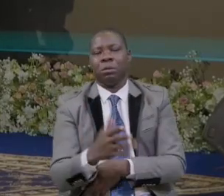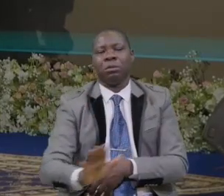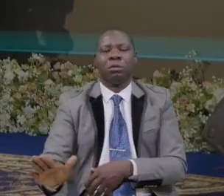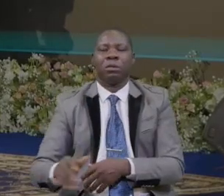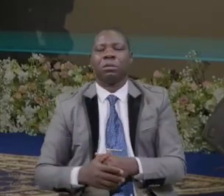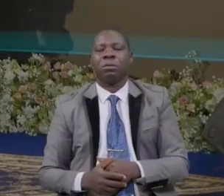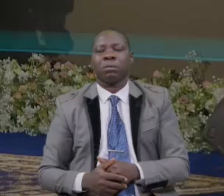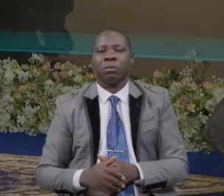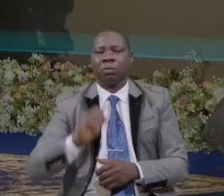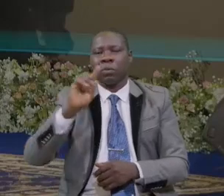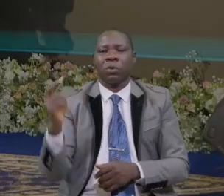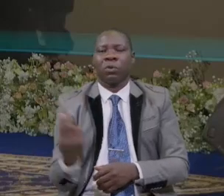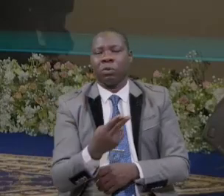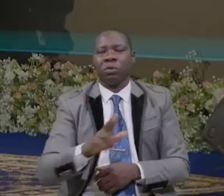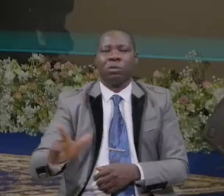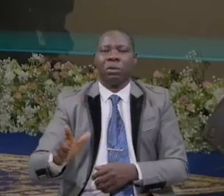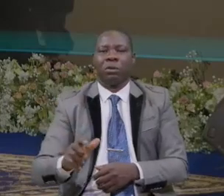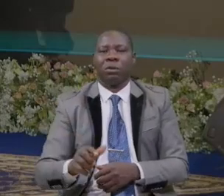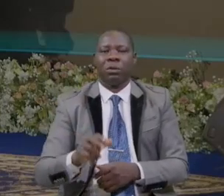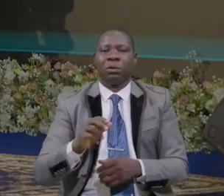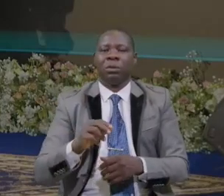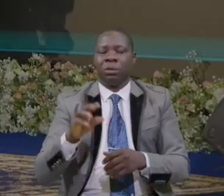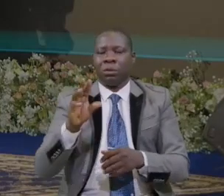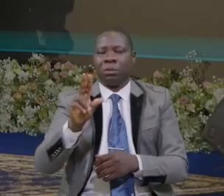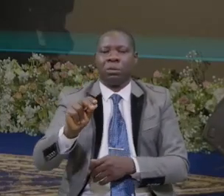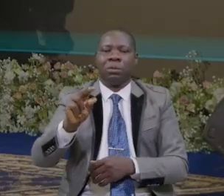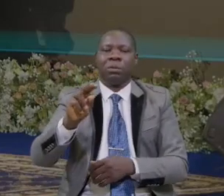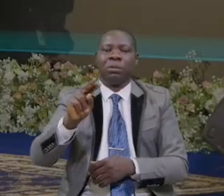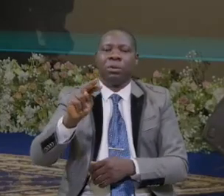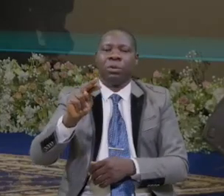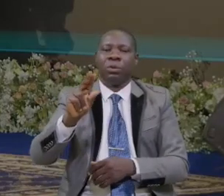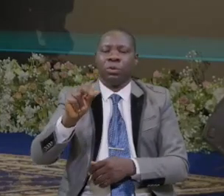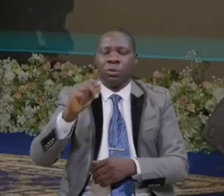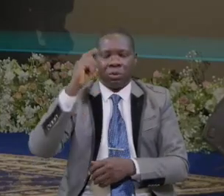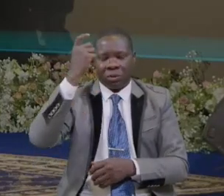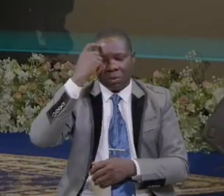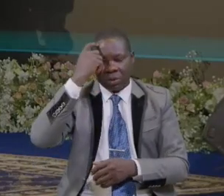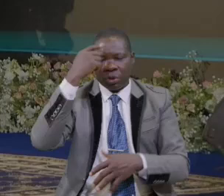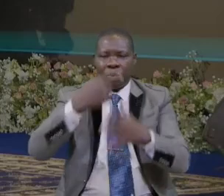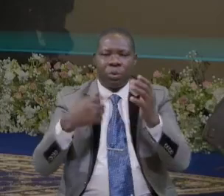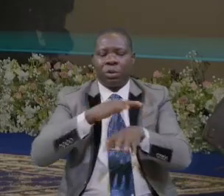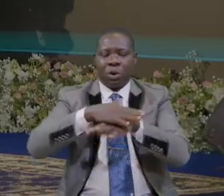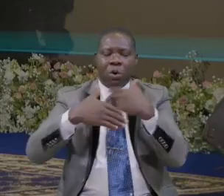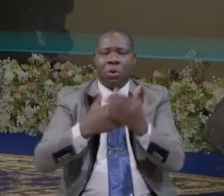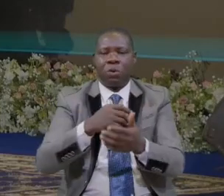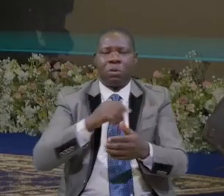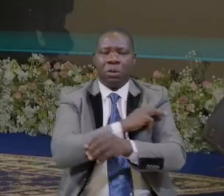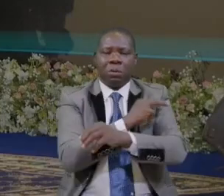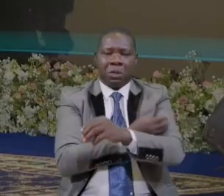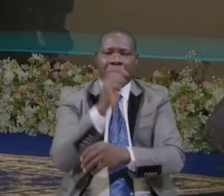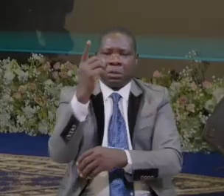Nonsense is no sense. What the Almighty God has said, that makes